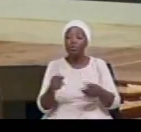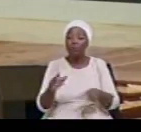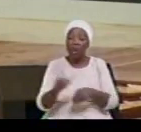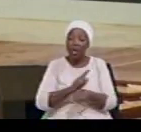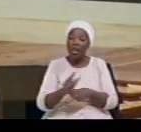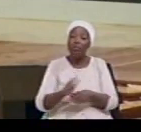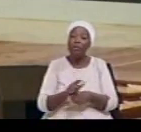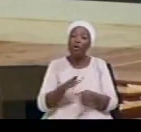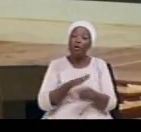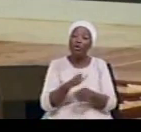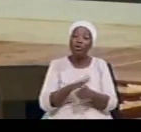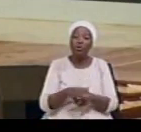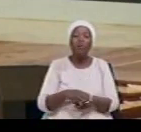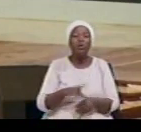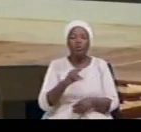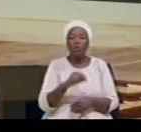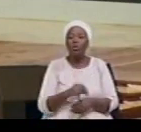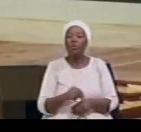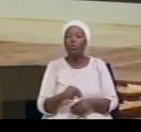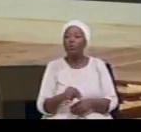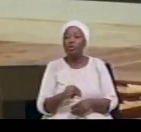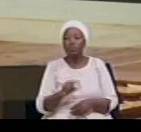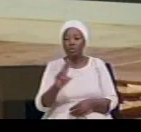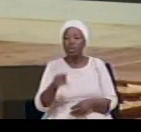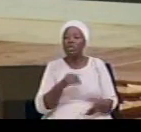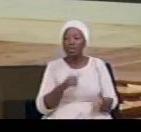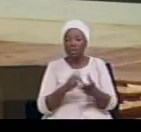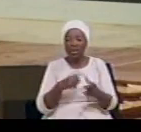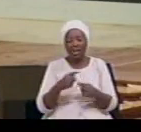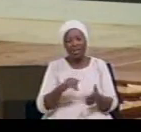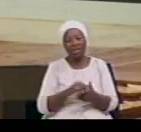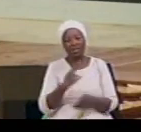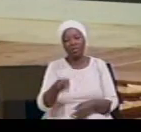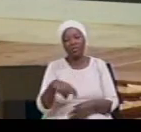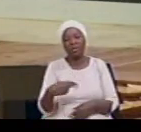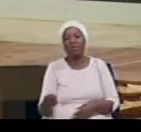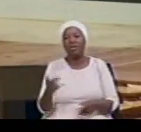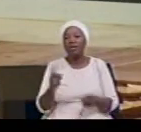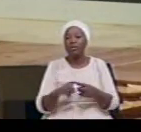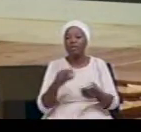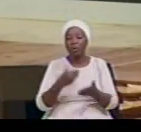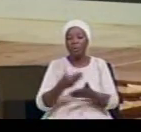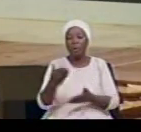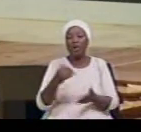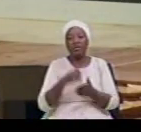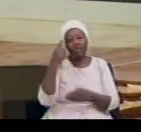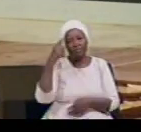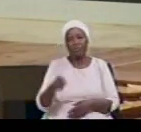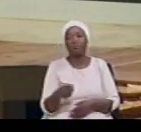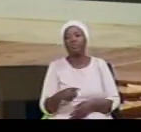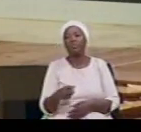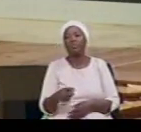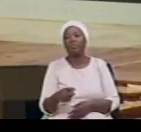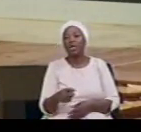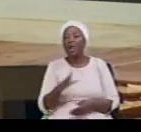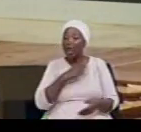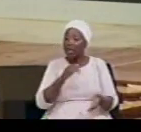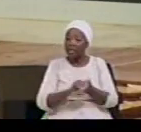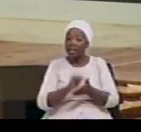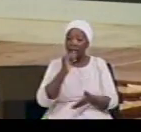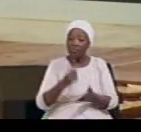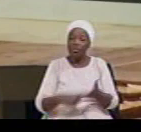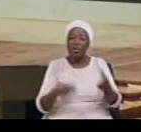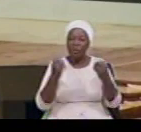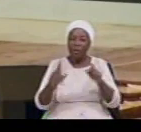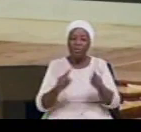the free gift. That's what many people are doing for salvation. I'm trying to turn over a new leaf. I'm trying